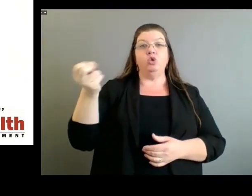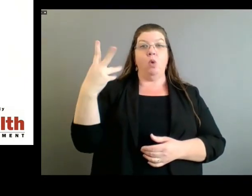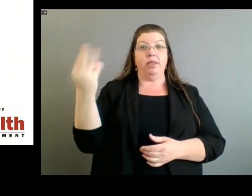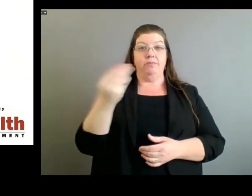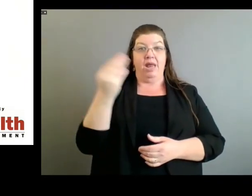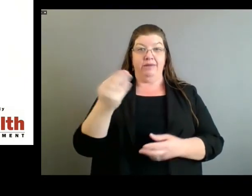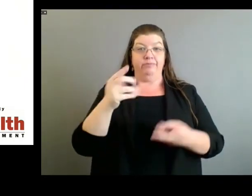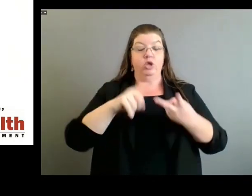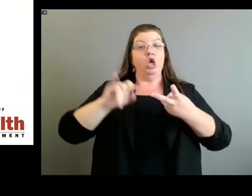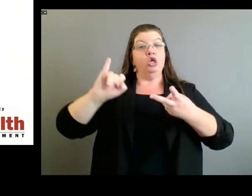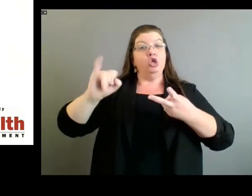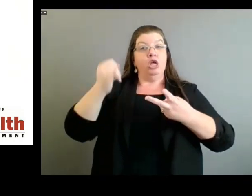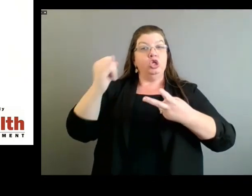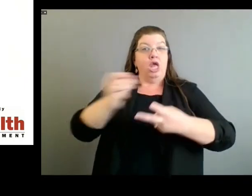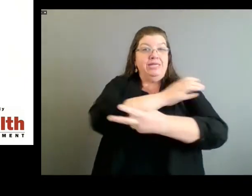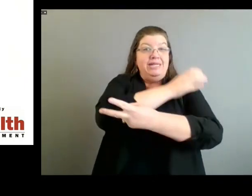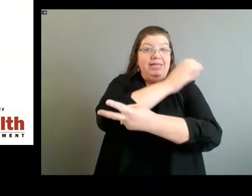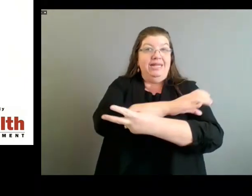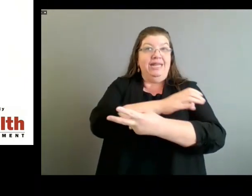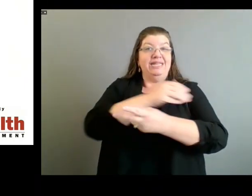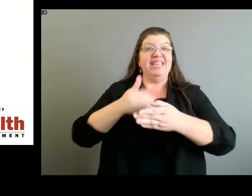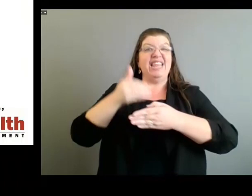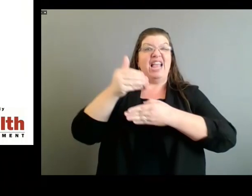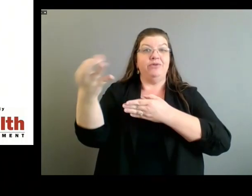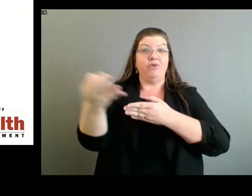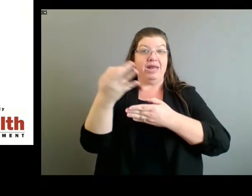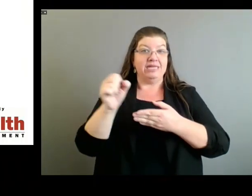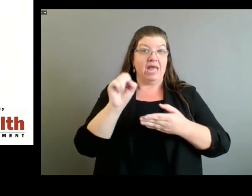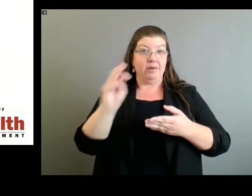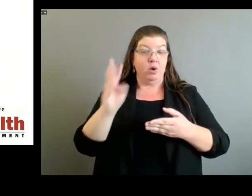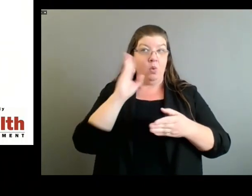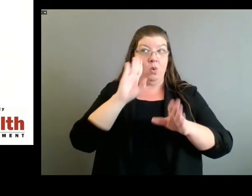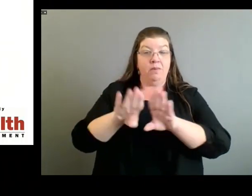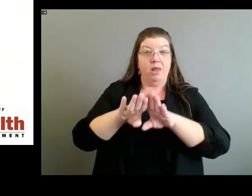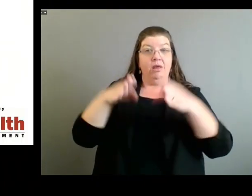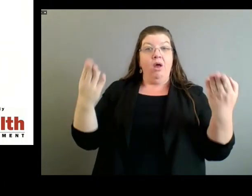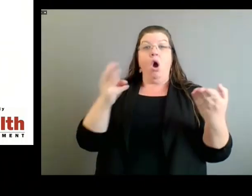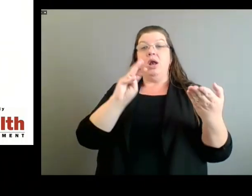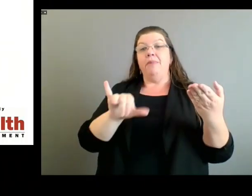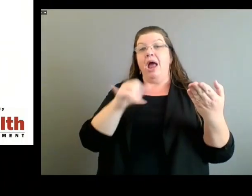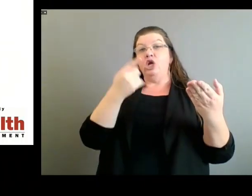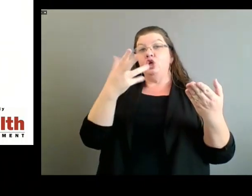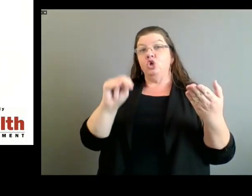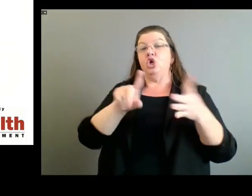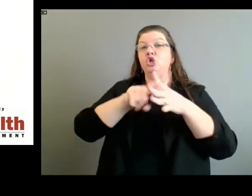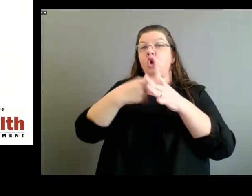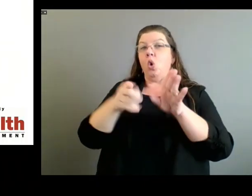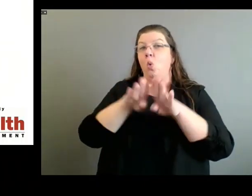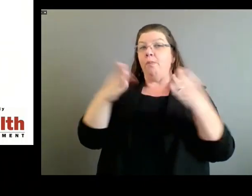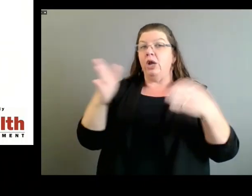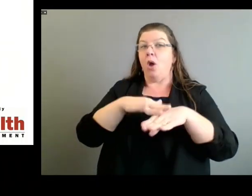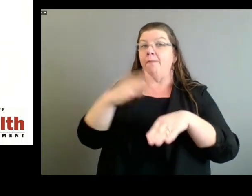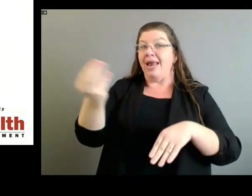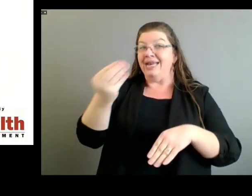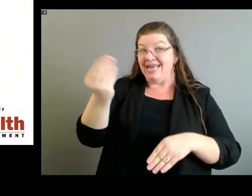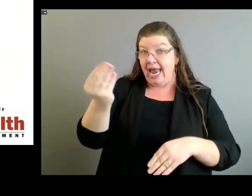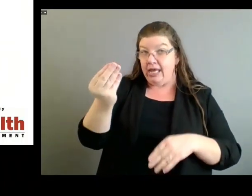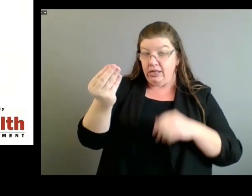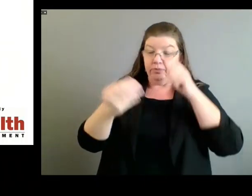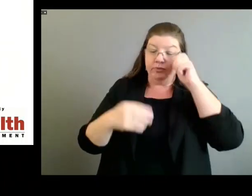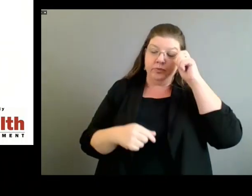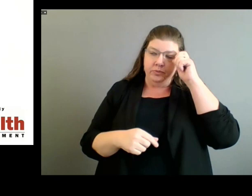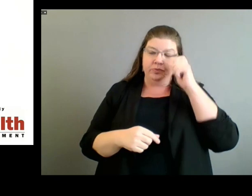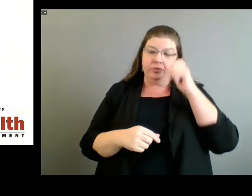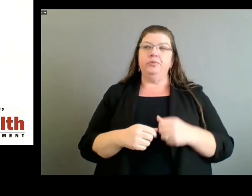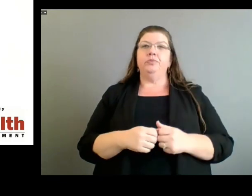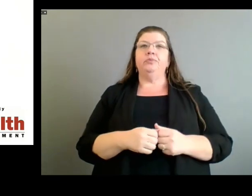& Johnson Clinic in Santa Maria next Friday will be available through My Turn beginning Monday. And I'd like to